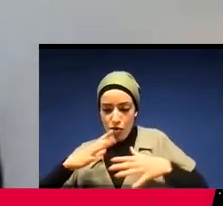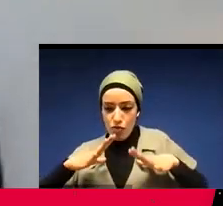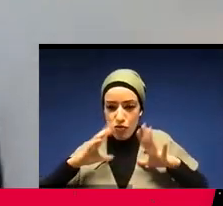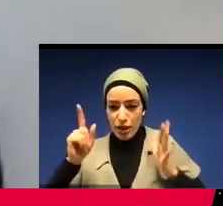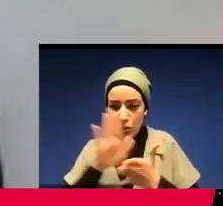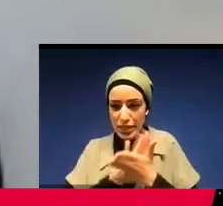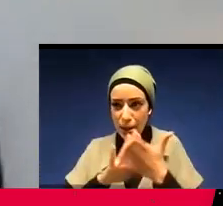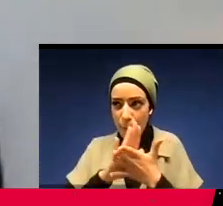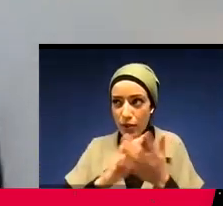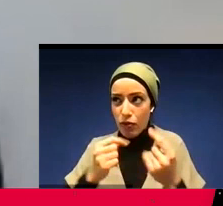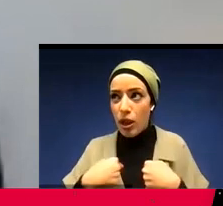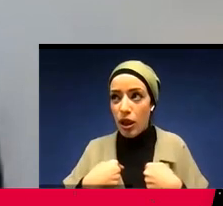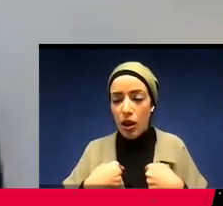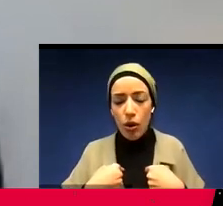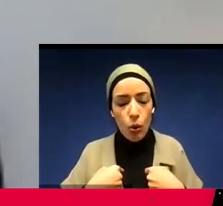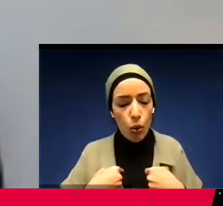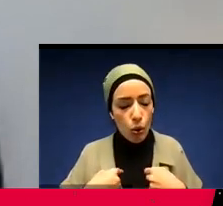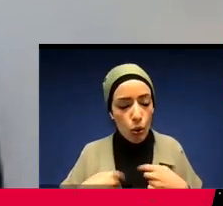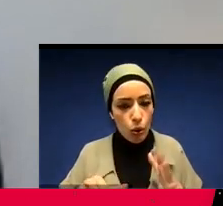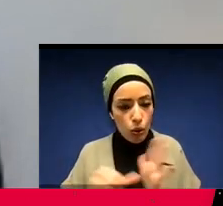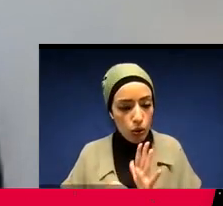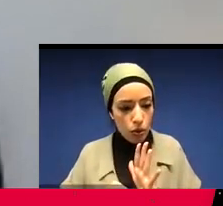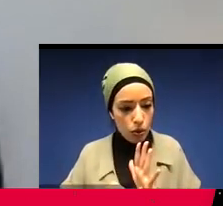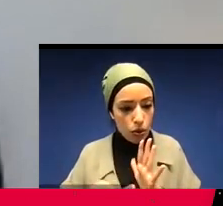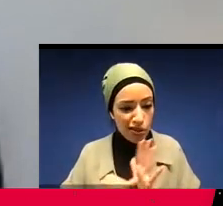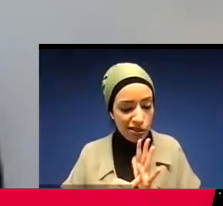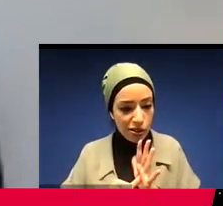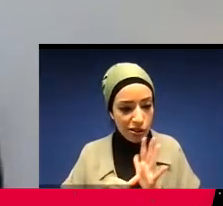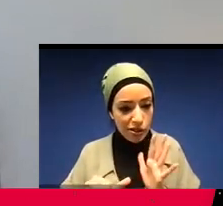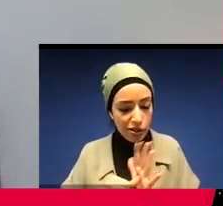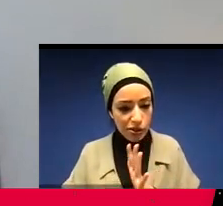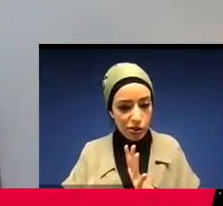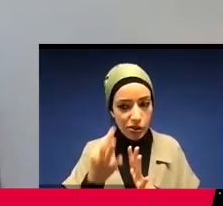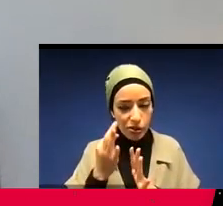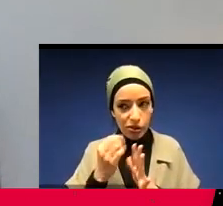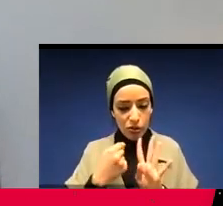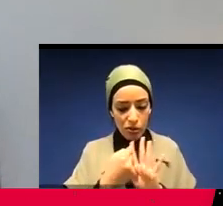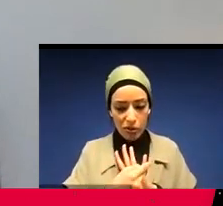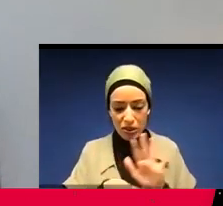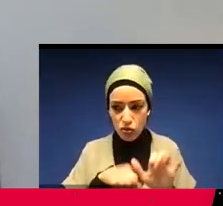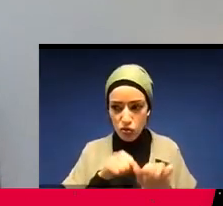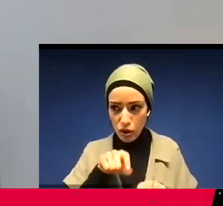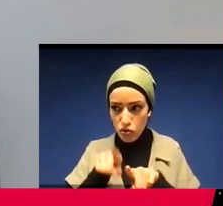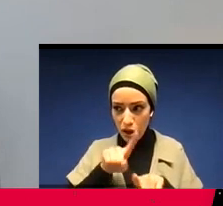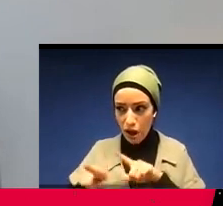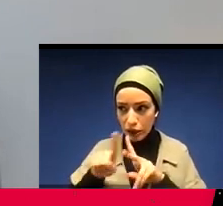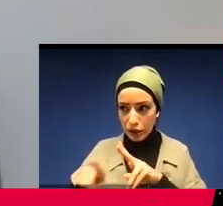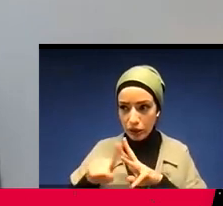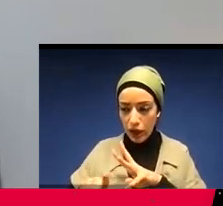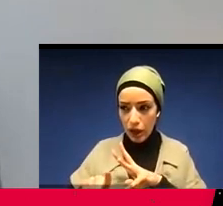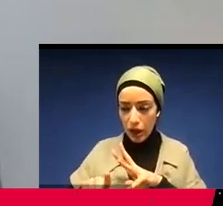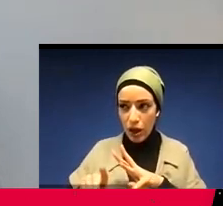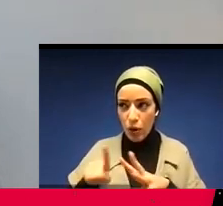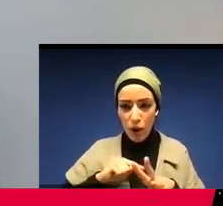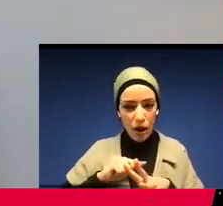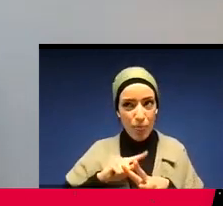But what does freedom mean to you? I think it's one of the most difficult questions. And the fact that we all struggle in answering it is maybe